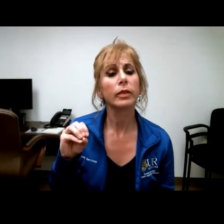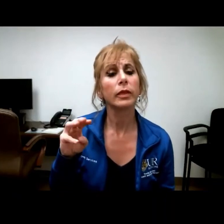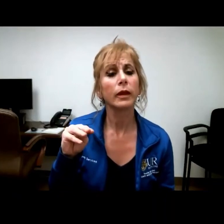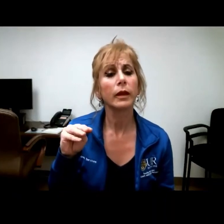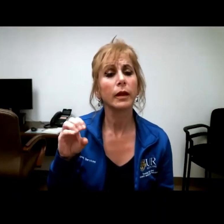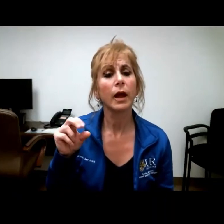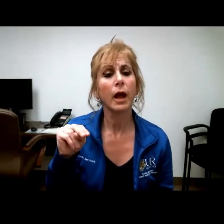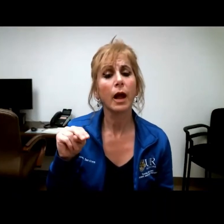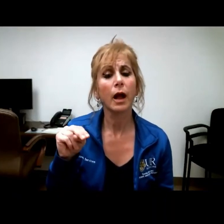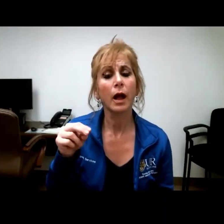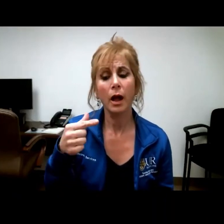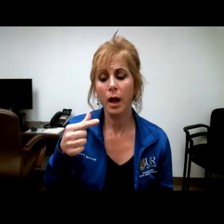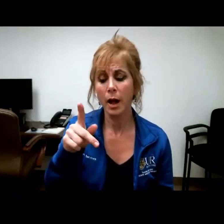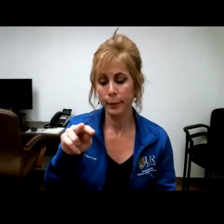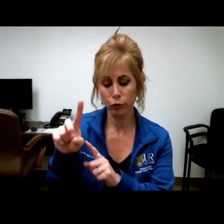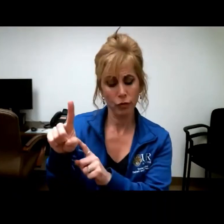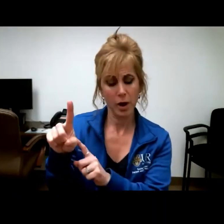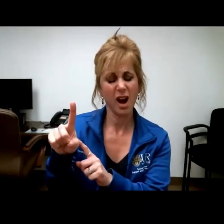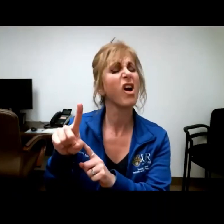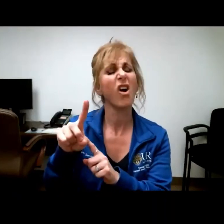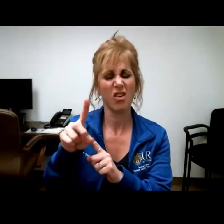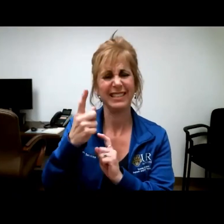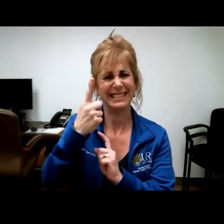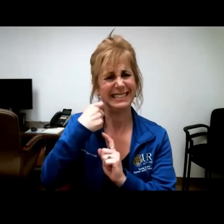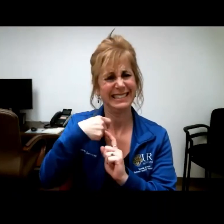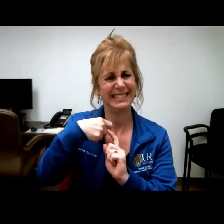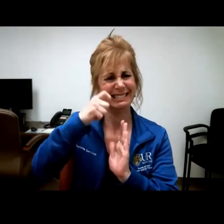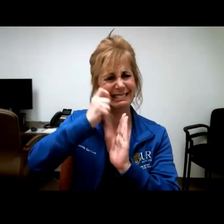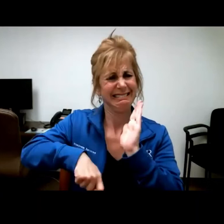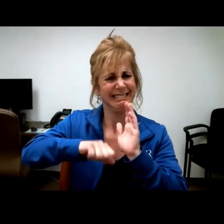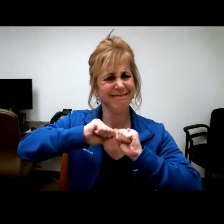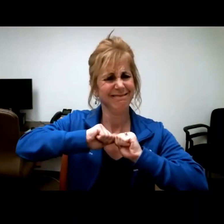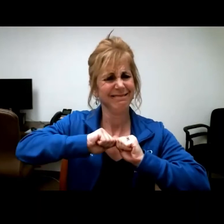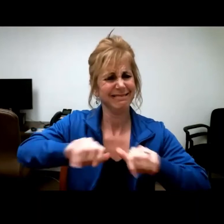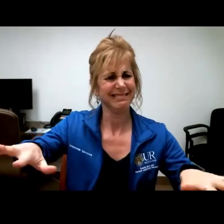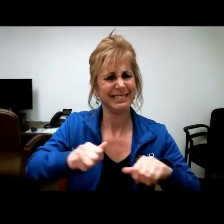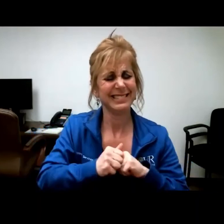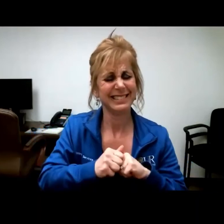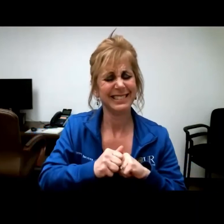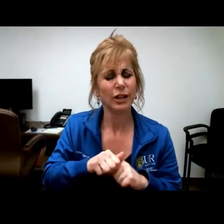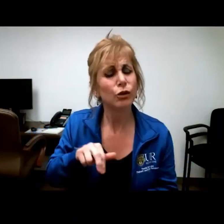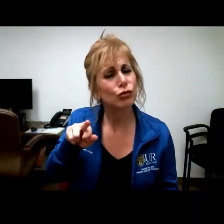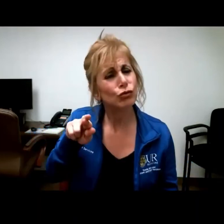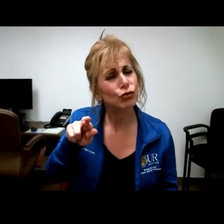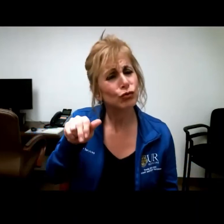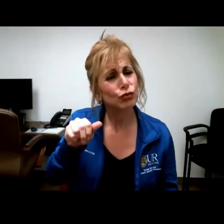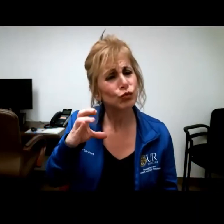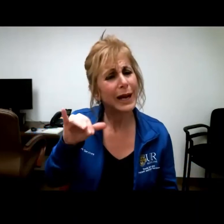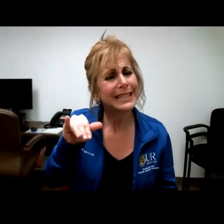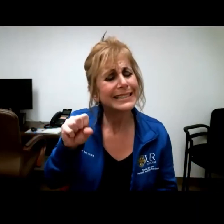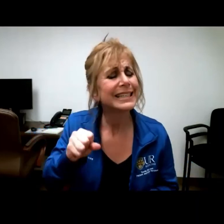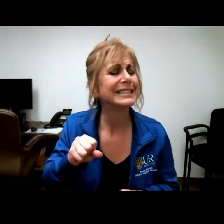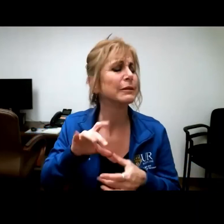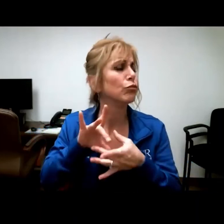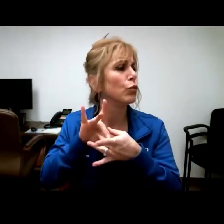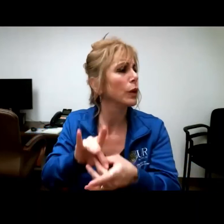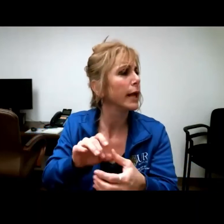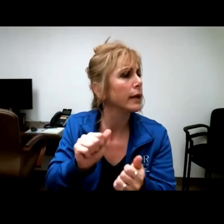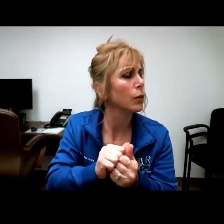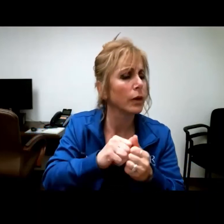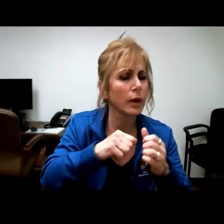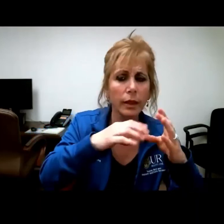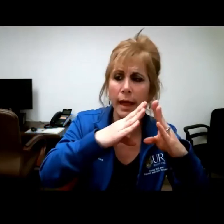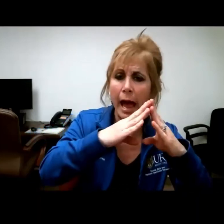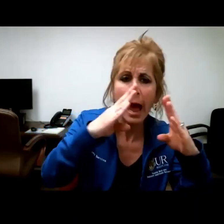toll of racism on Black lives. It documents how racial bias in housing and education and in employment and